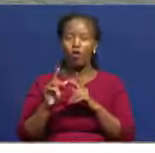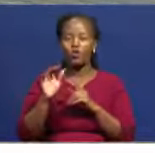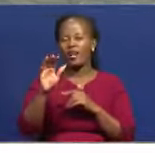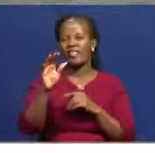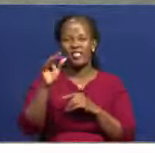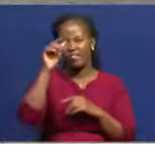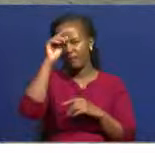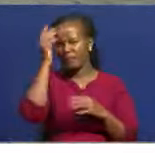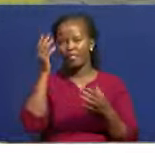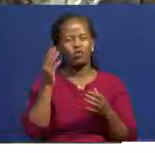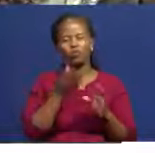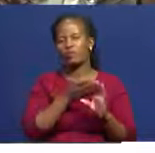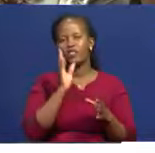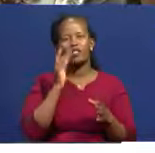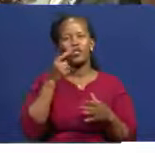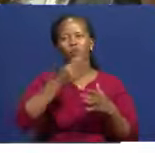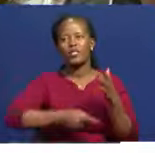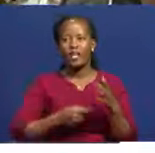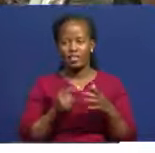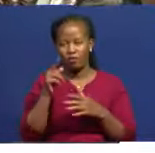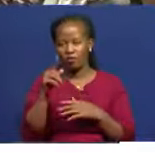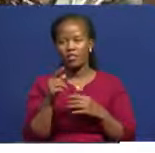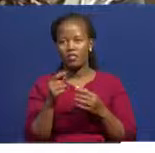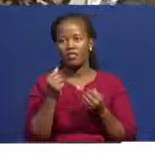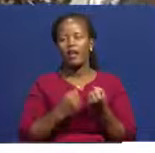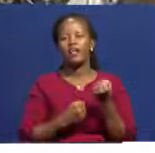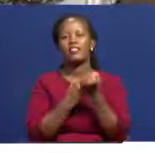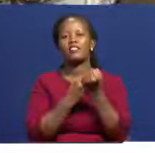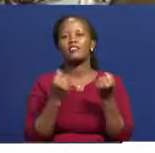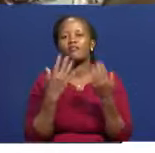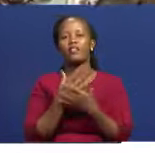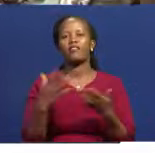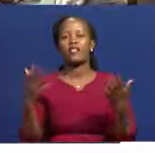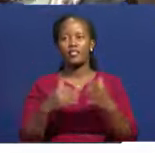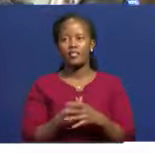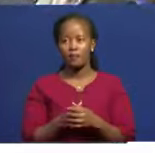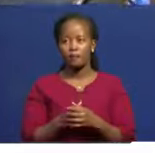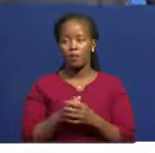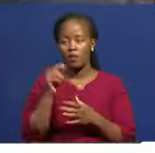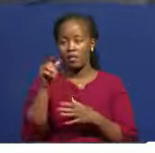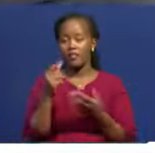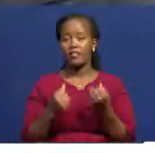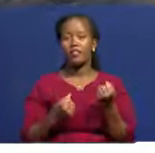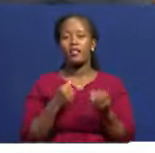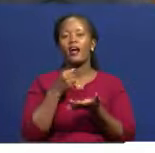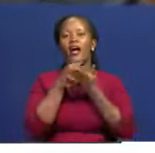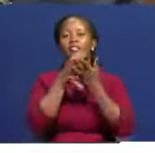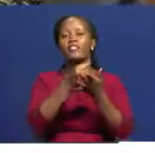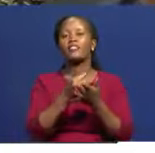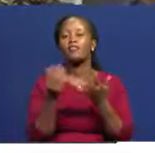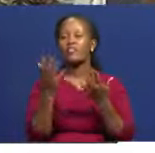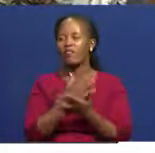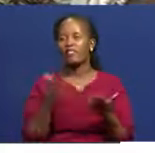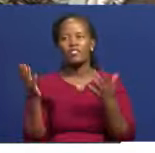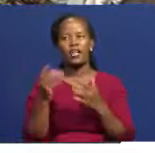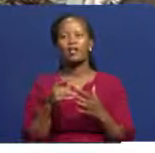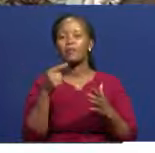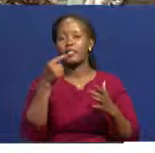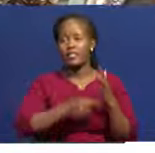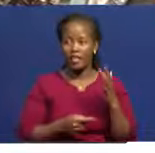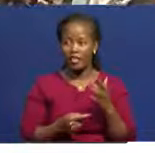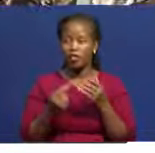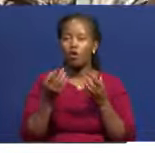ushuru wa viungo mbadala. The major issue is these things are being charged. We want so many waivers for them so that it